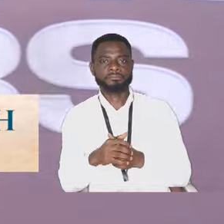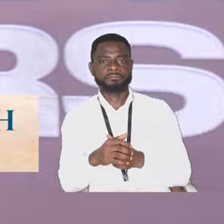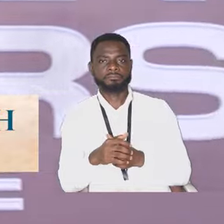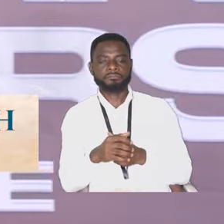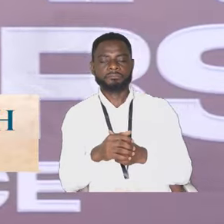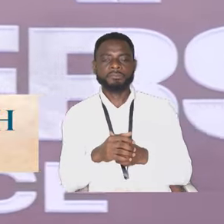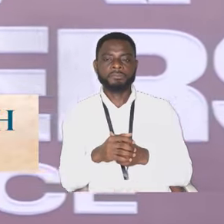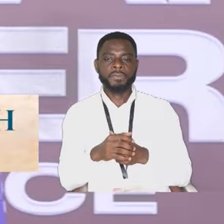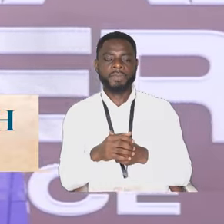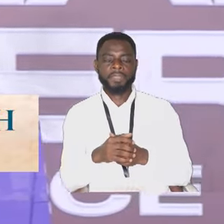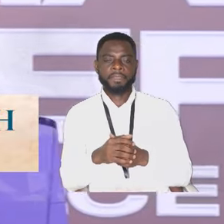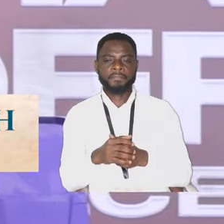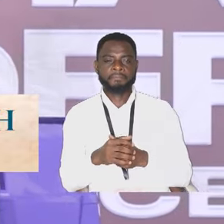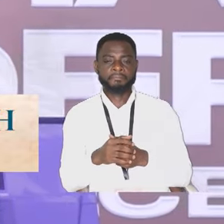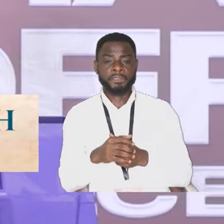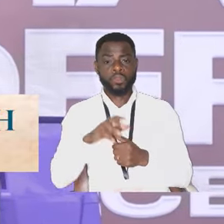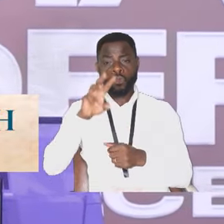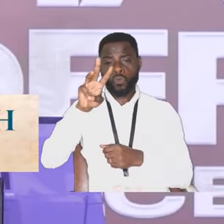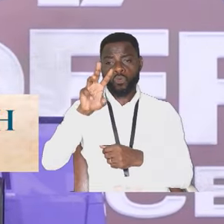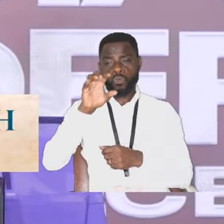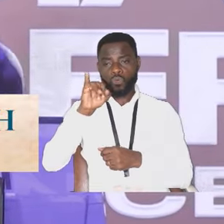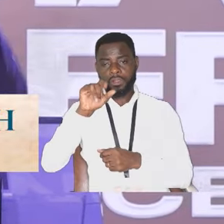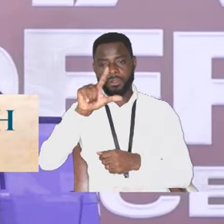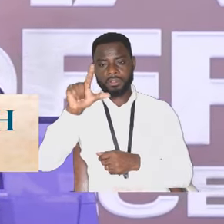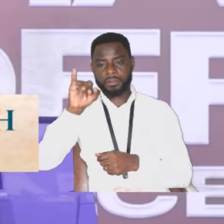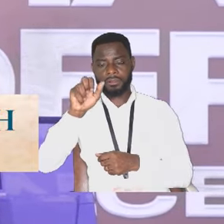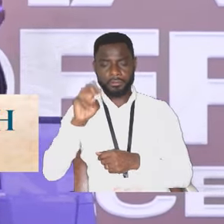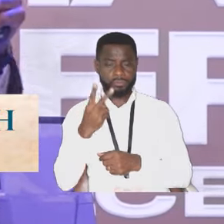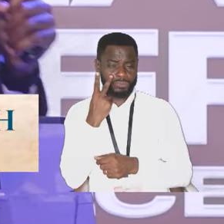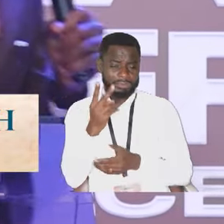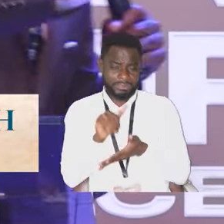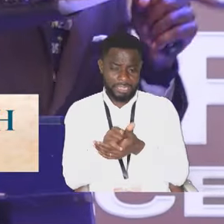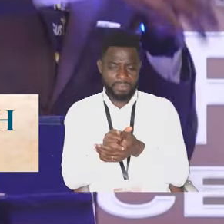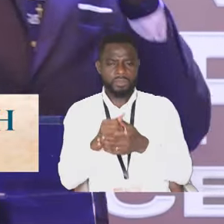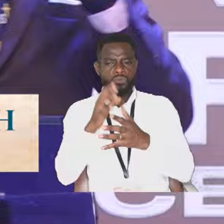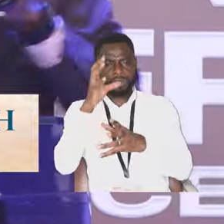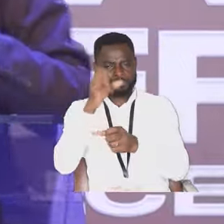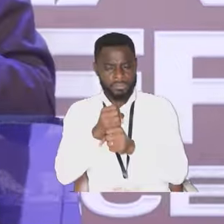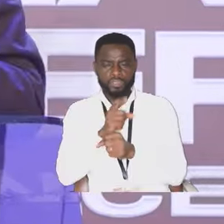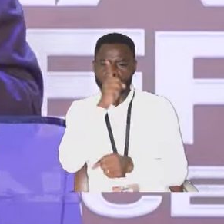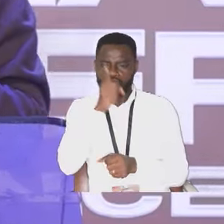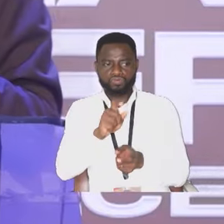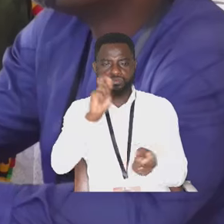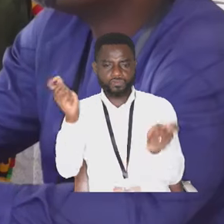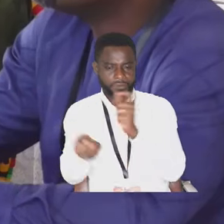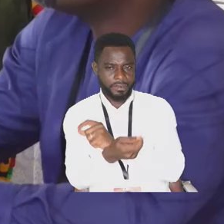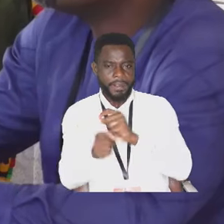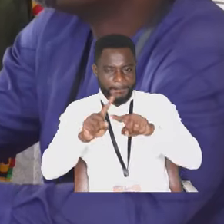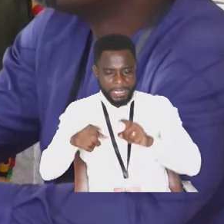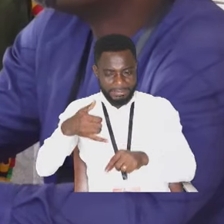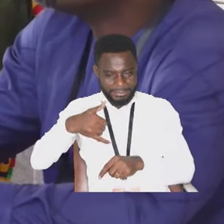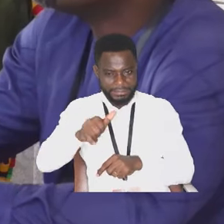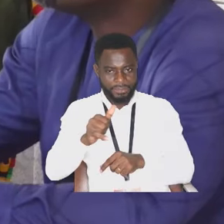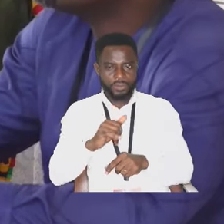drive of the Reformation. William Wilberforce saw that we have achieved the Reformation, the Reformation, but we have not